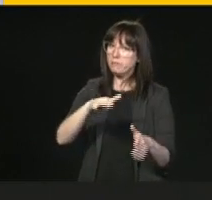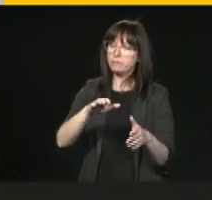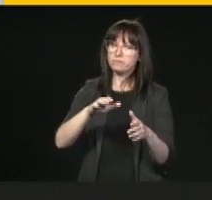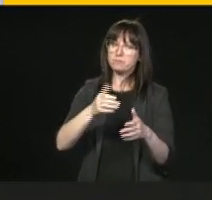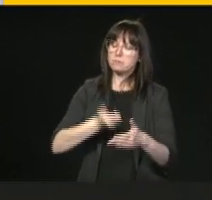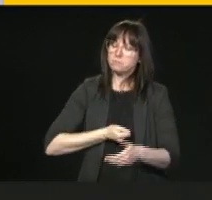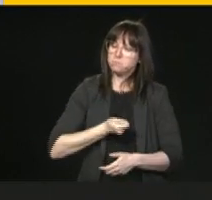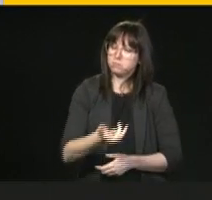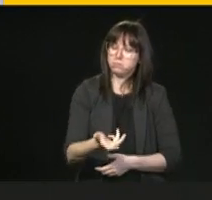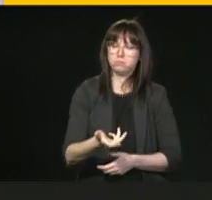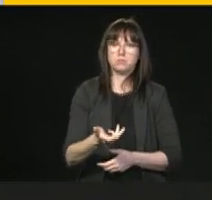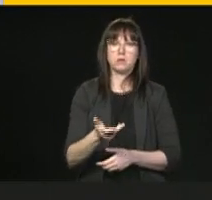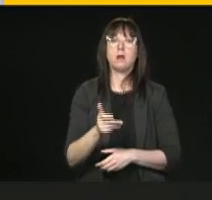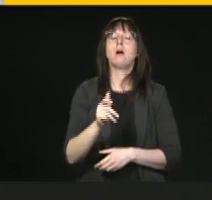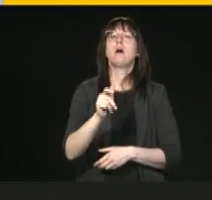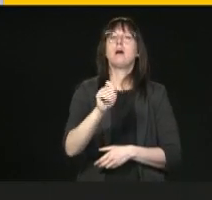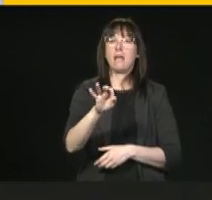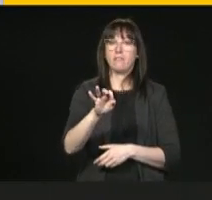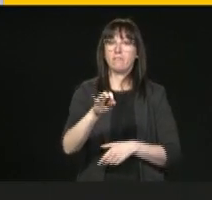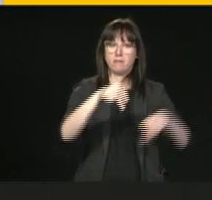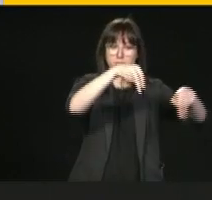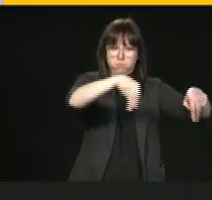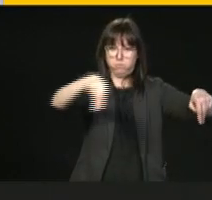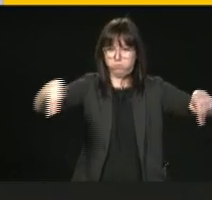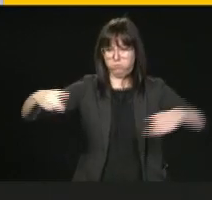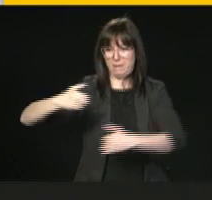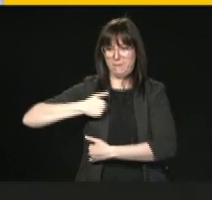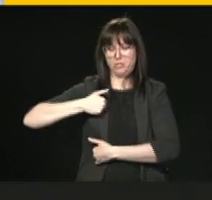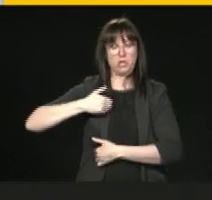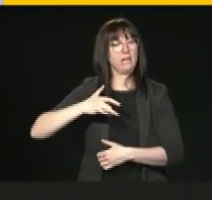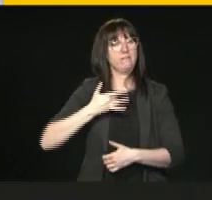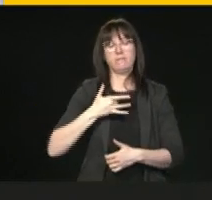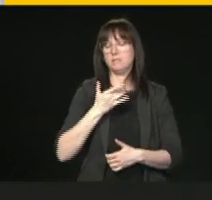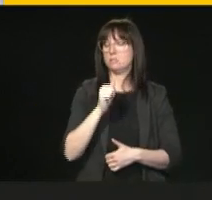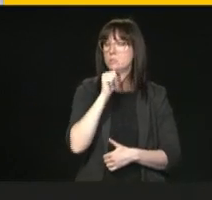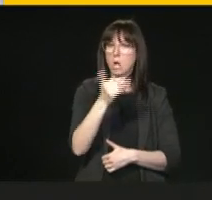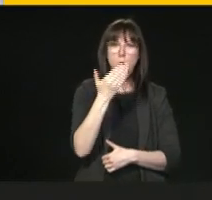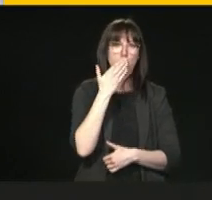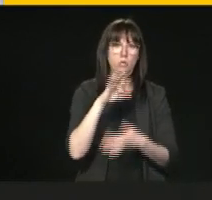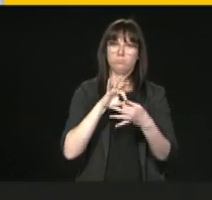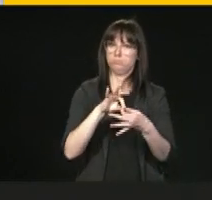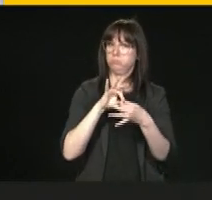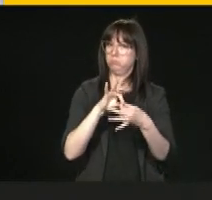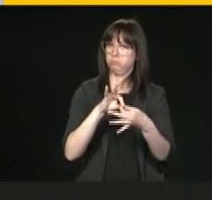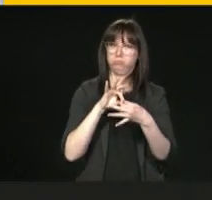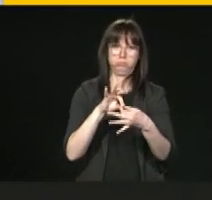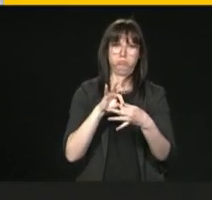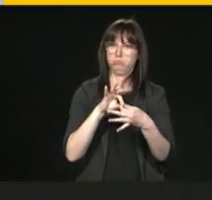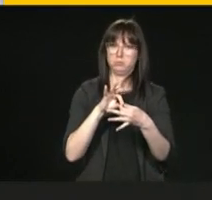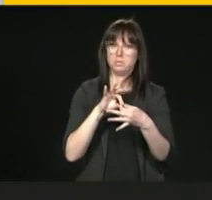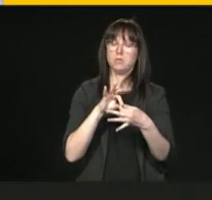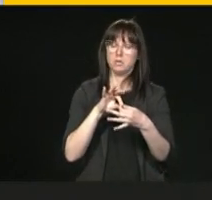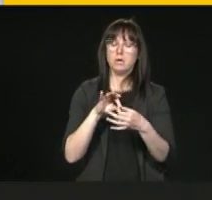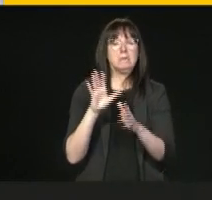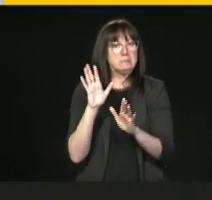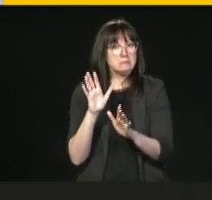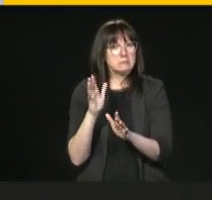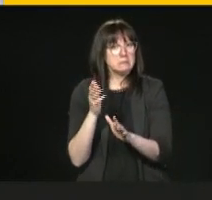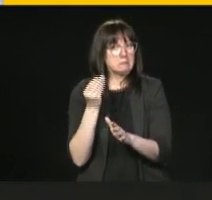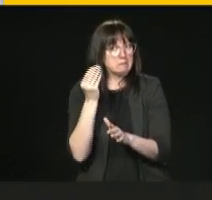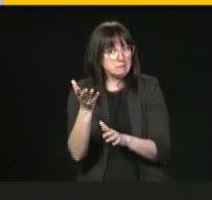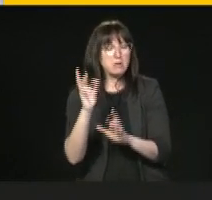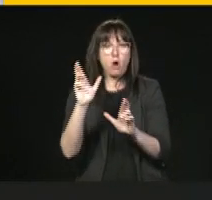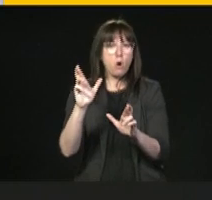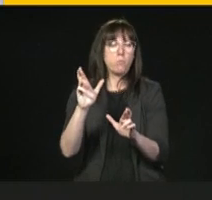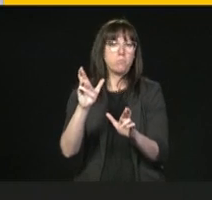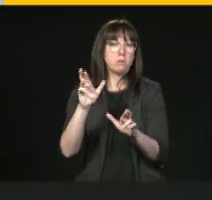that it would be a mistake to position troops near the Canadian border, and we certainly hope that they're not going to go